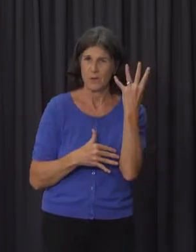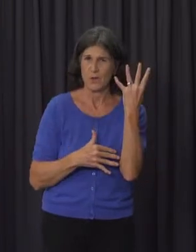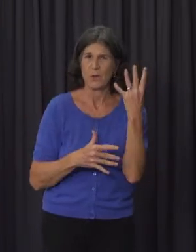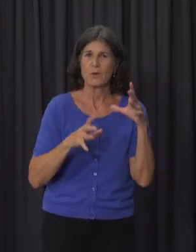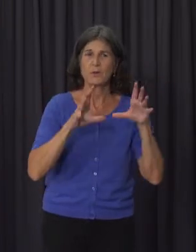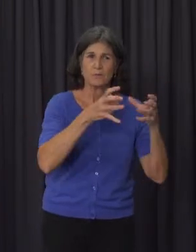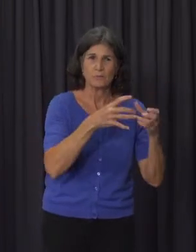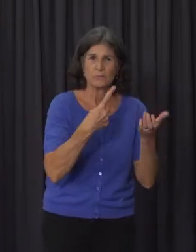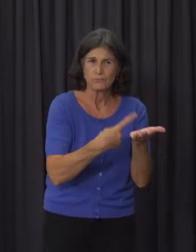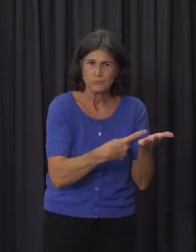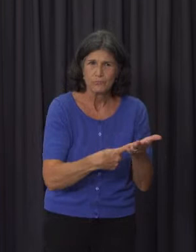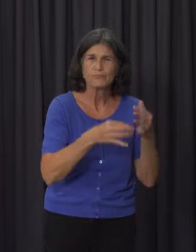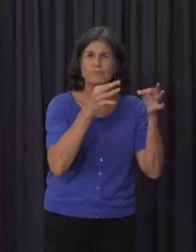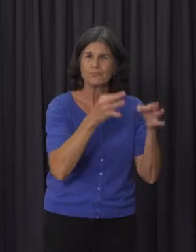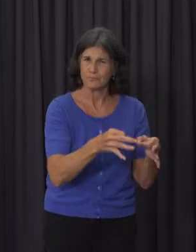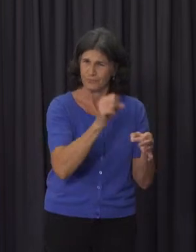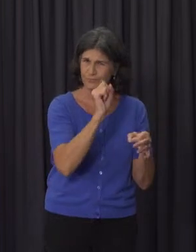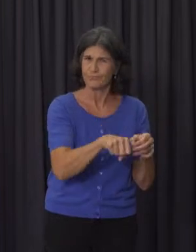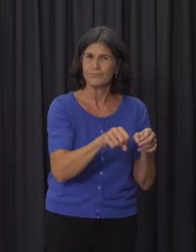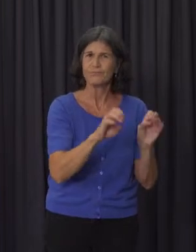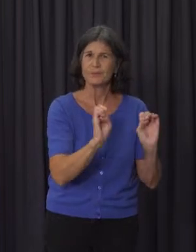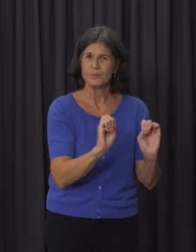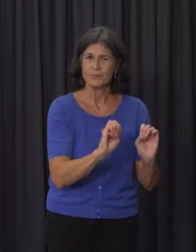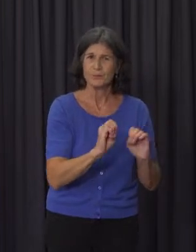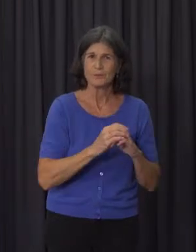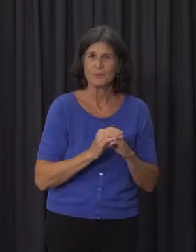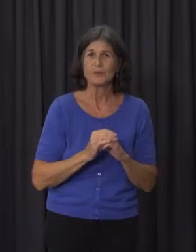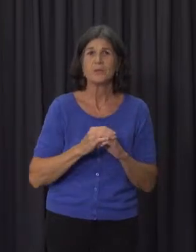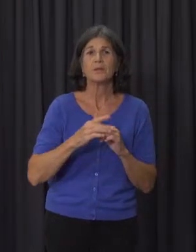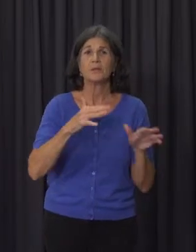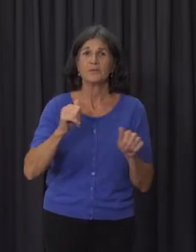is approximately 16,520.